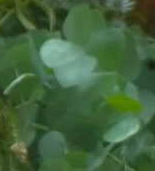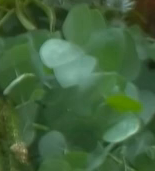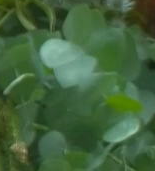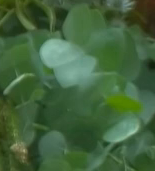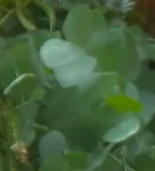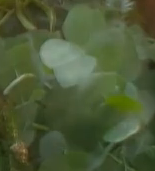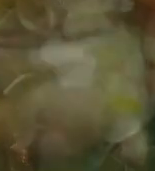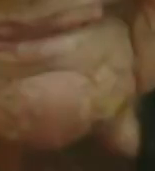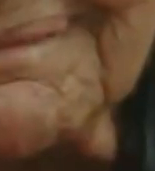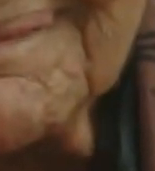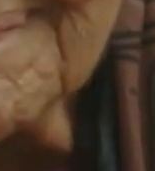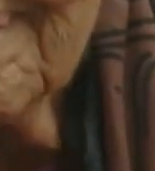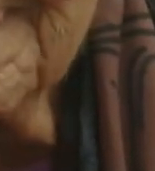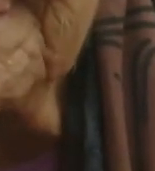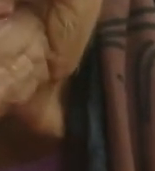ah,